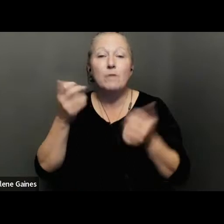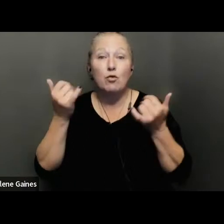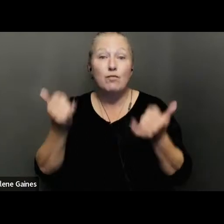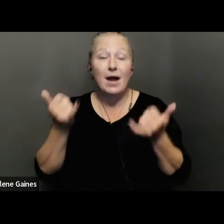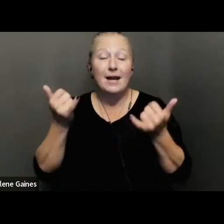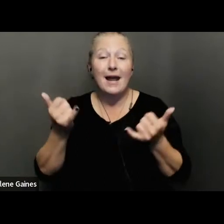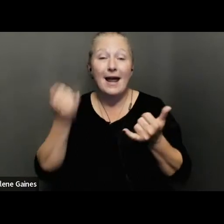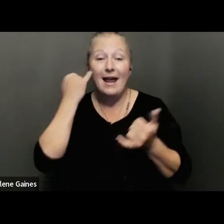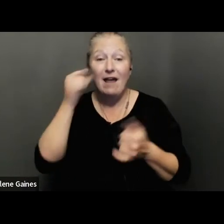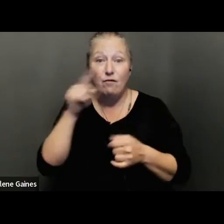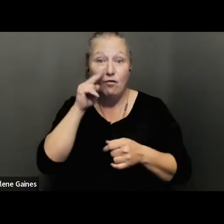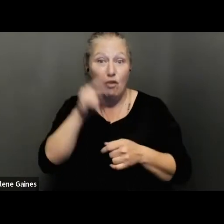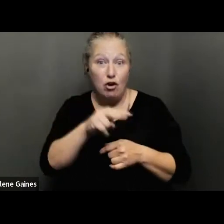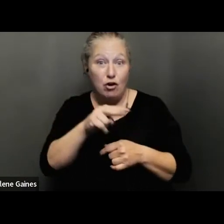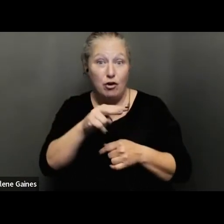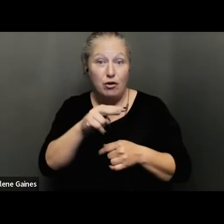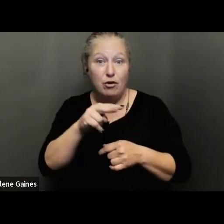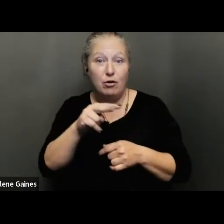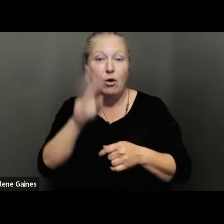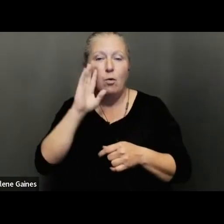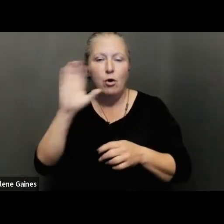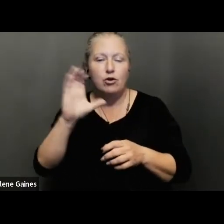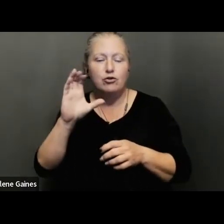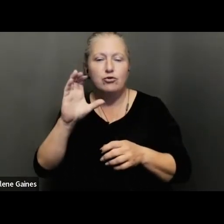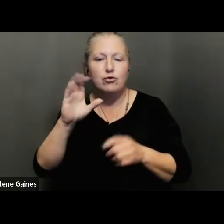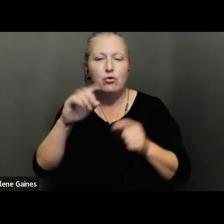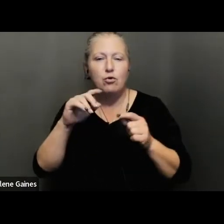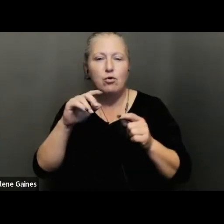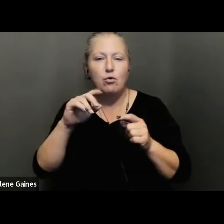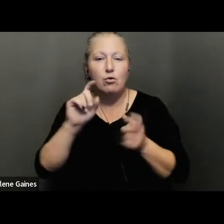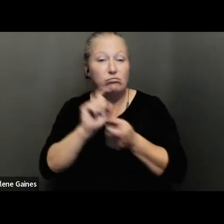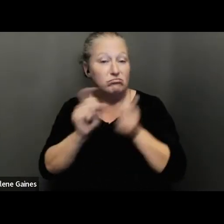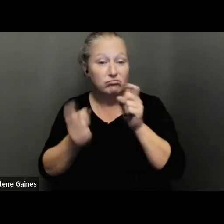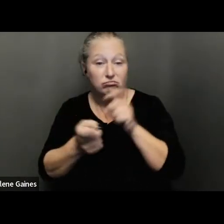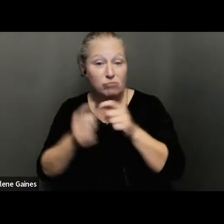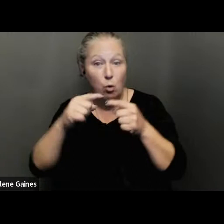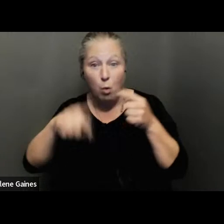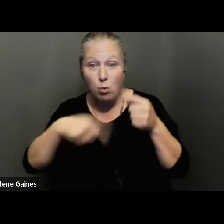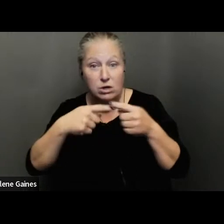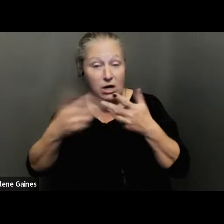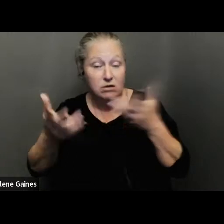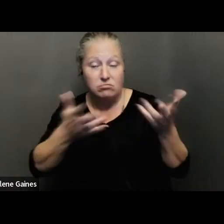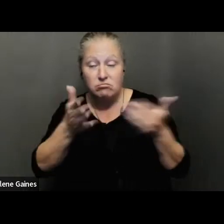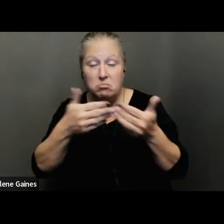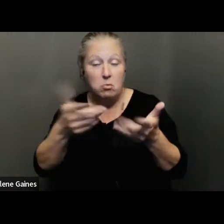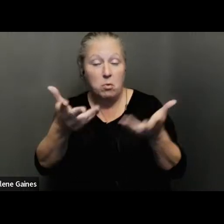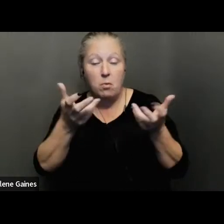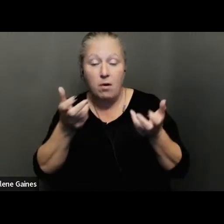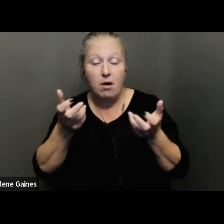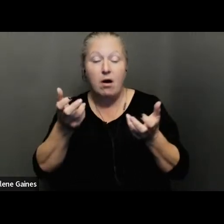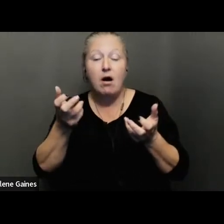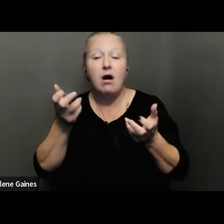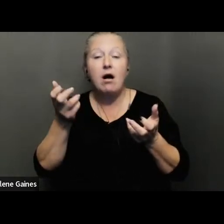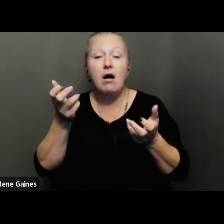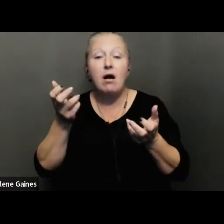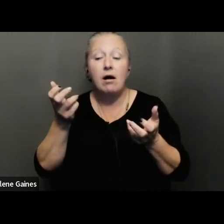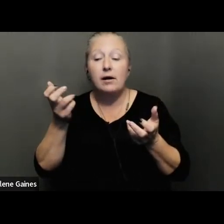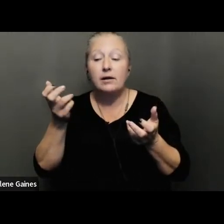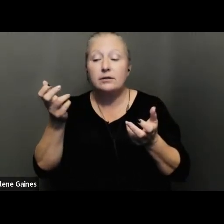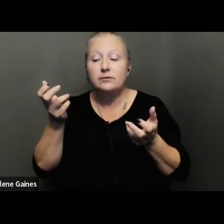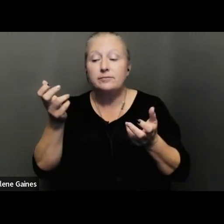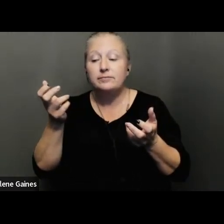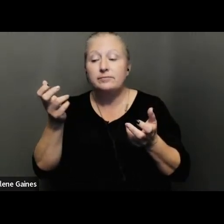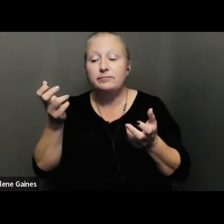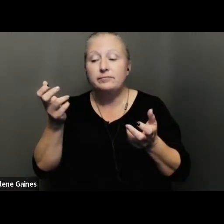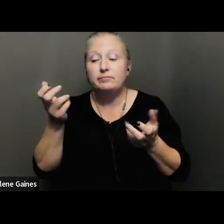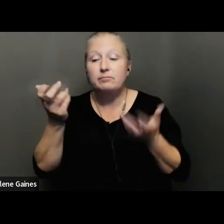now, if you look at it, we're going to do a rotation, however you want to do that rotation. However we want to change it, we